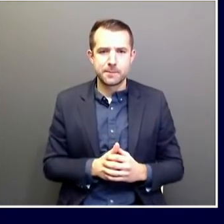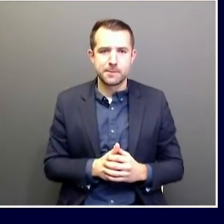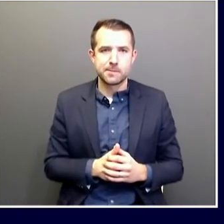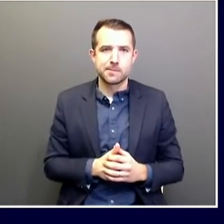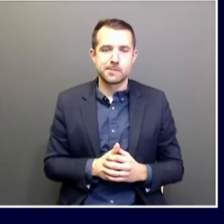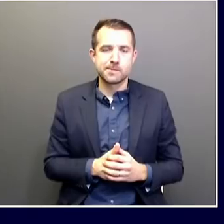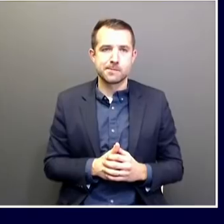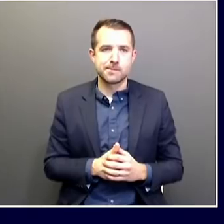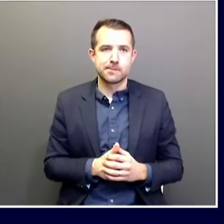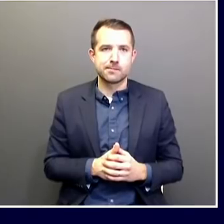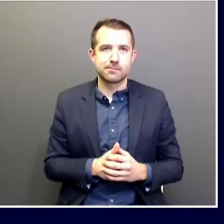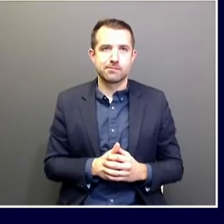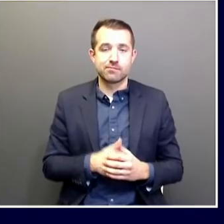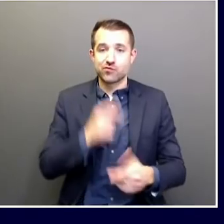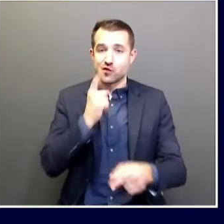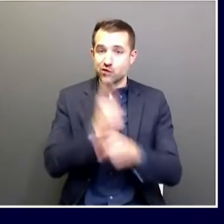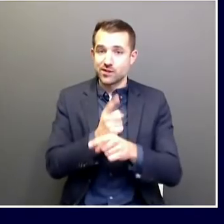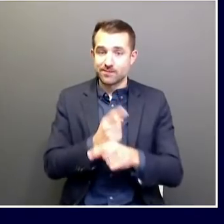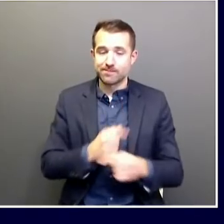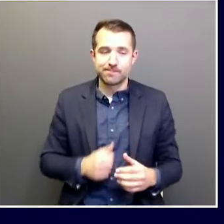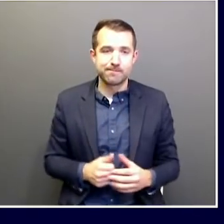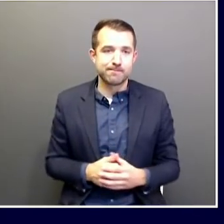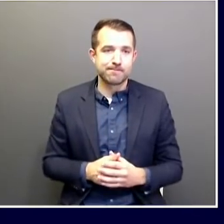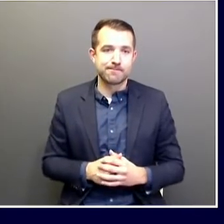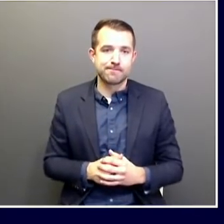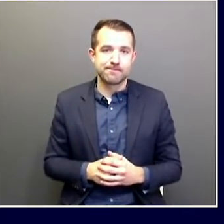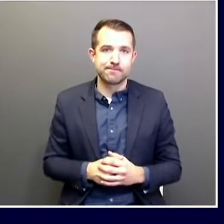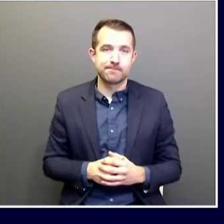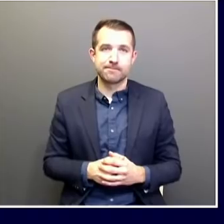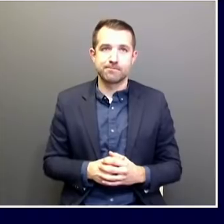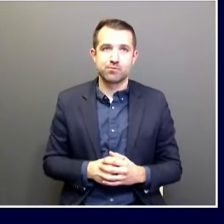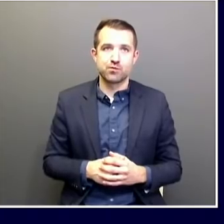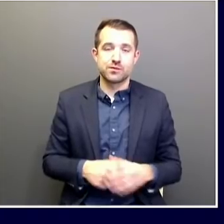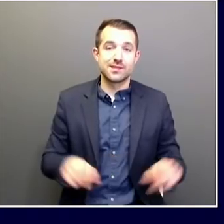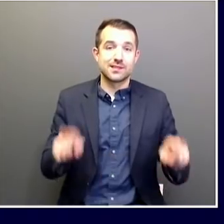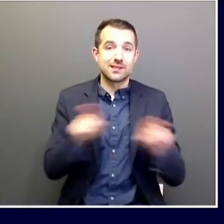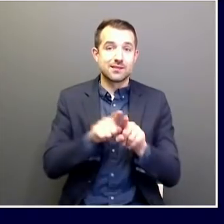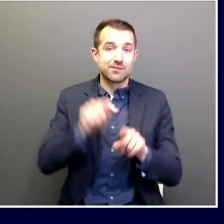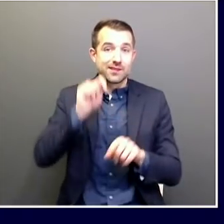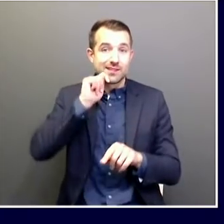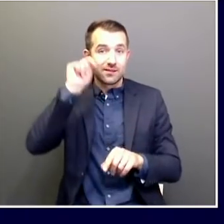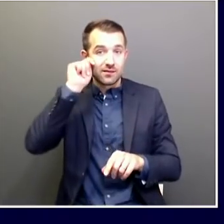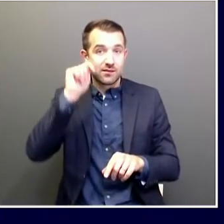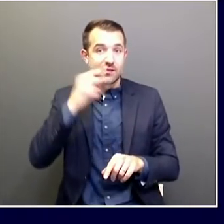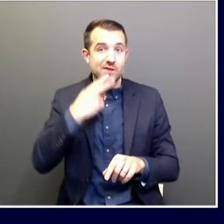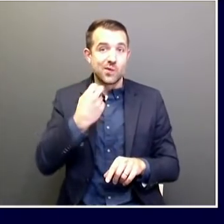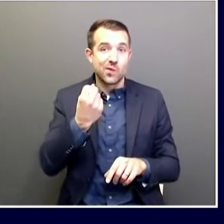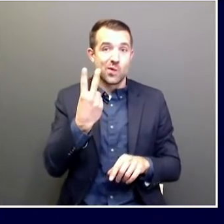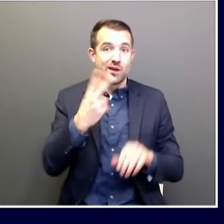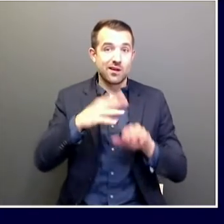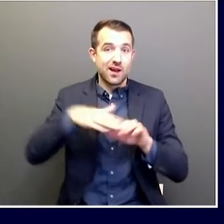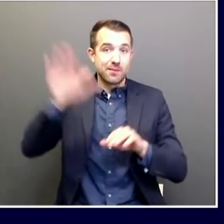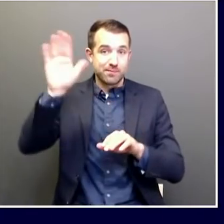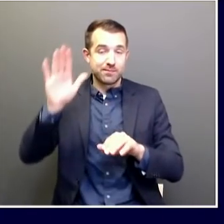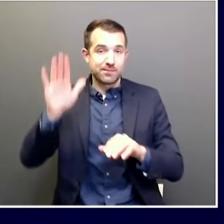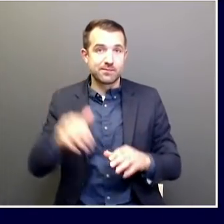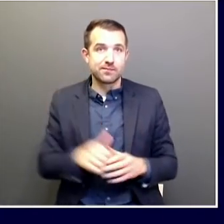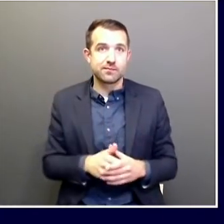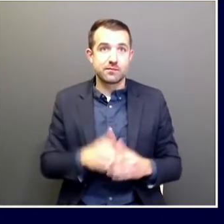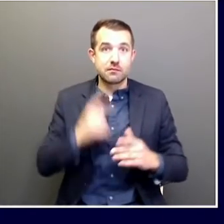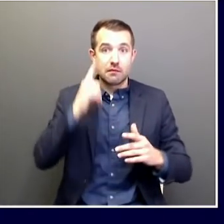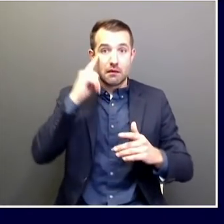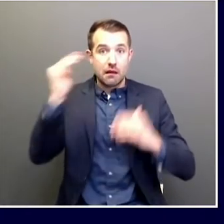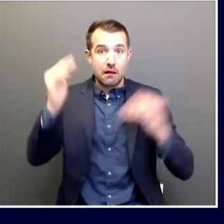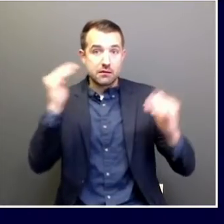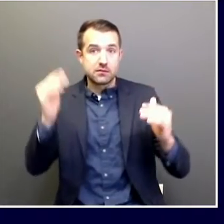same early trends in the first weeks of adolescent vaccination as well as adult vaccination, Caitlin. It's really too early to